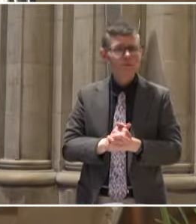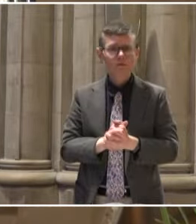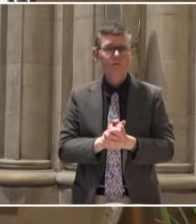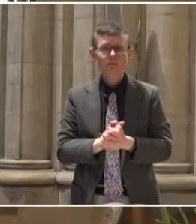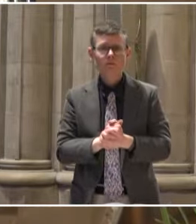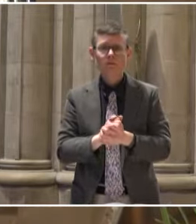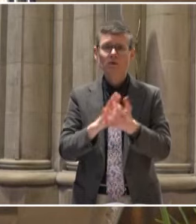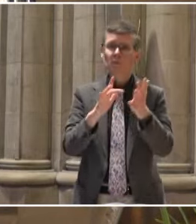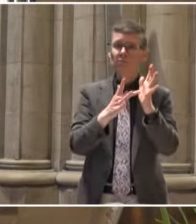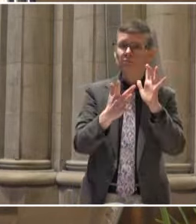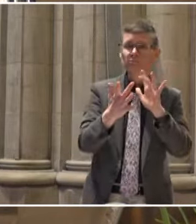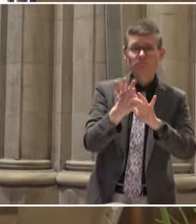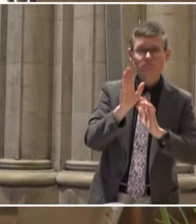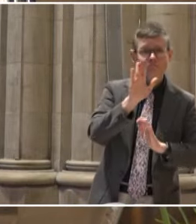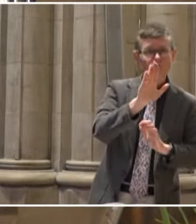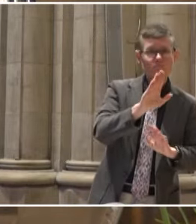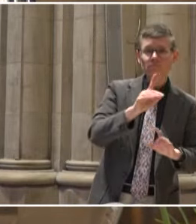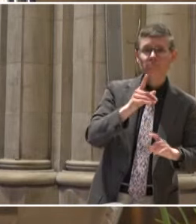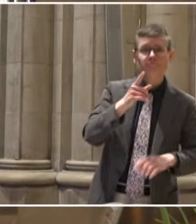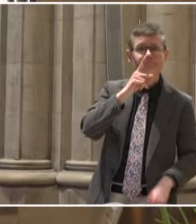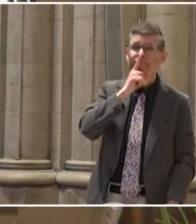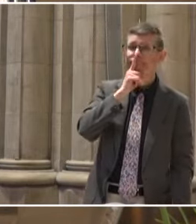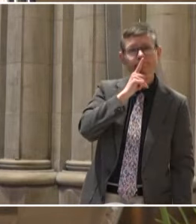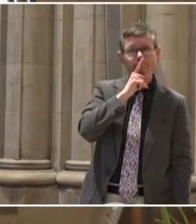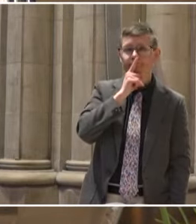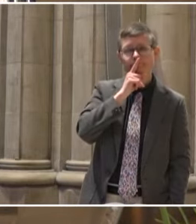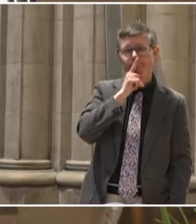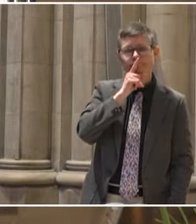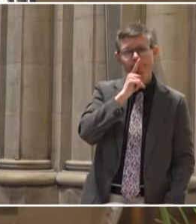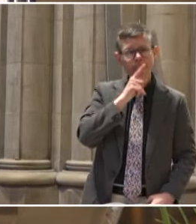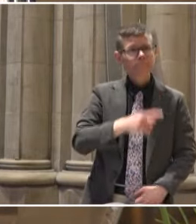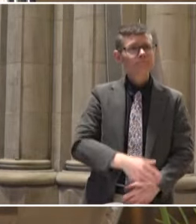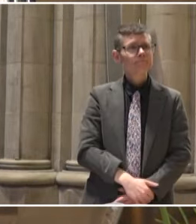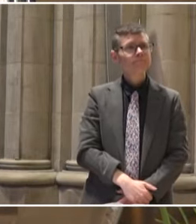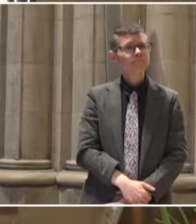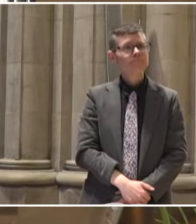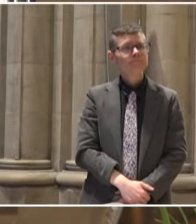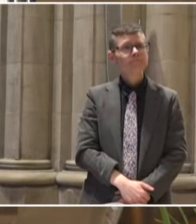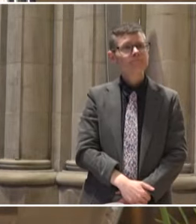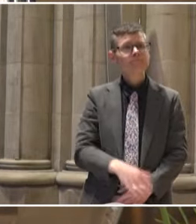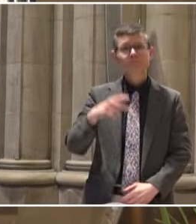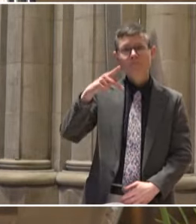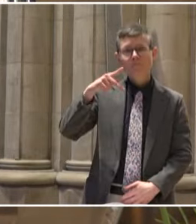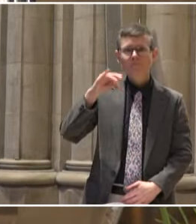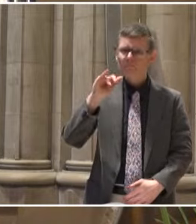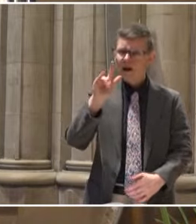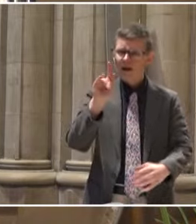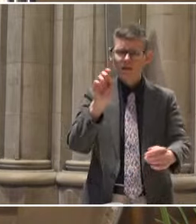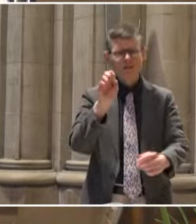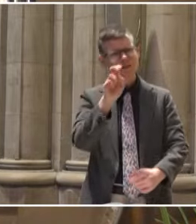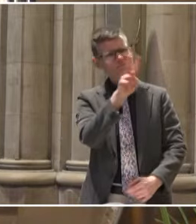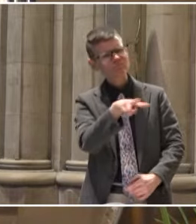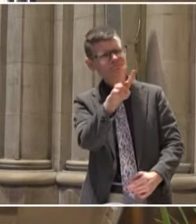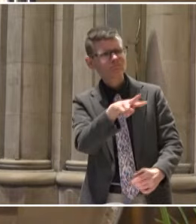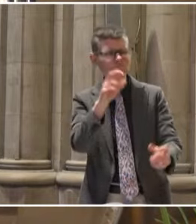But Jesus made no further reply, so that Pilate was amazed.